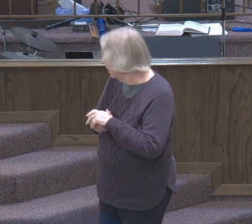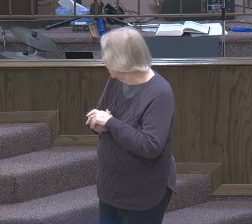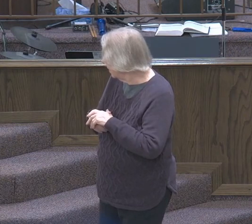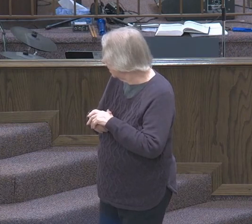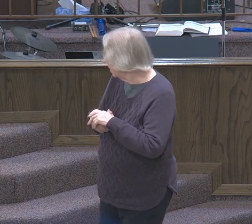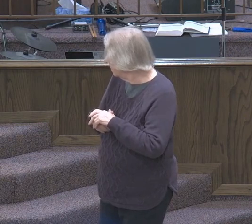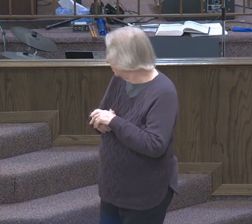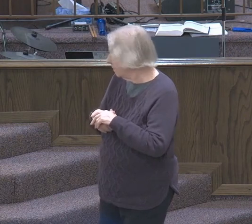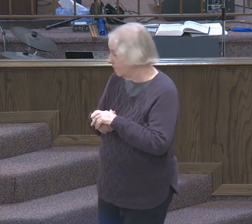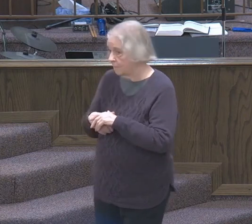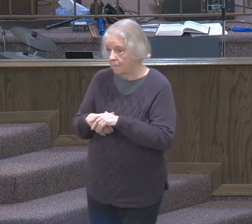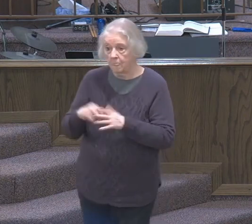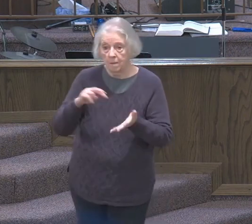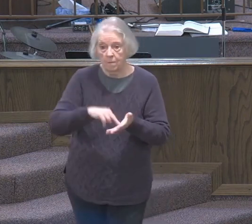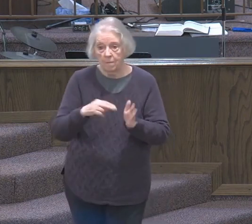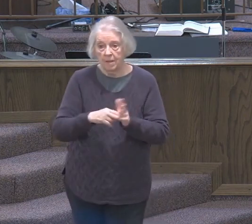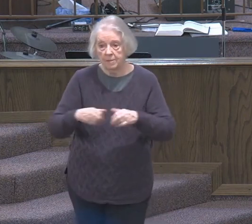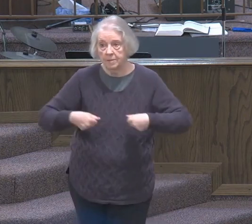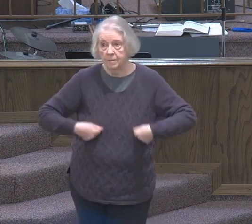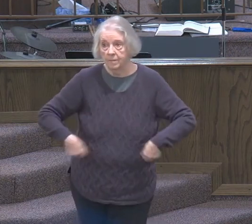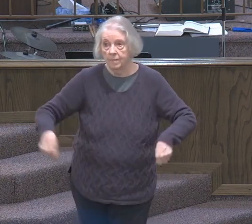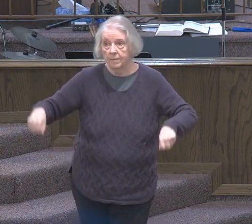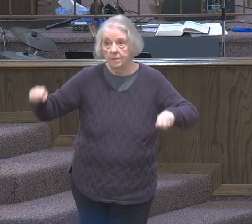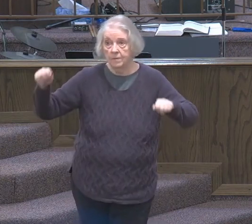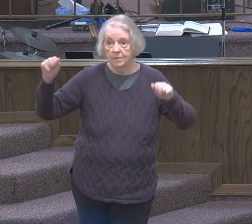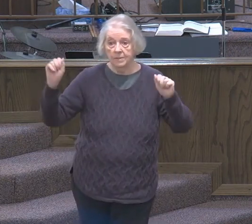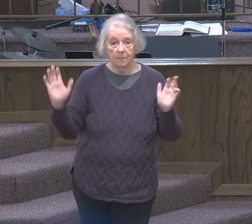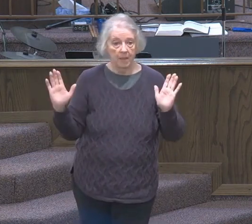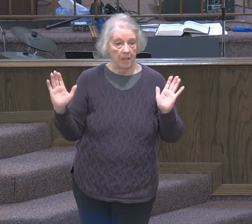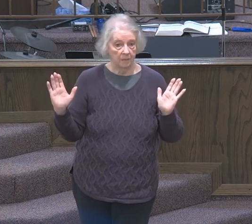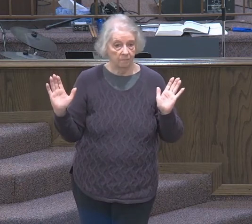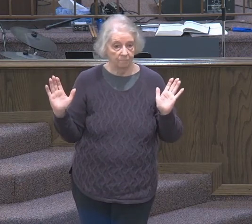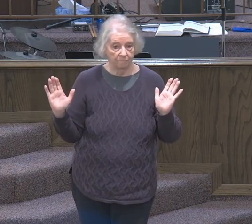of submission. First of all, you got to recognize your need